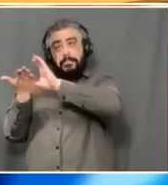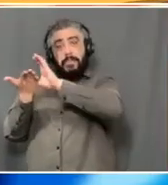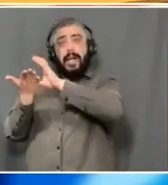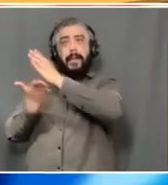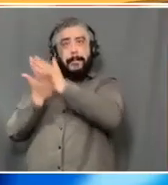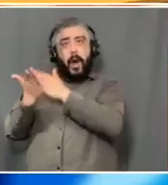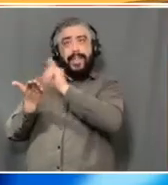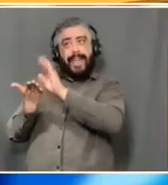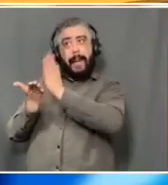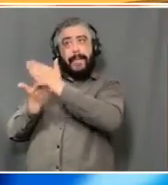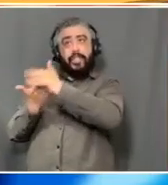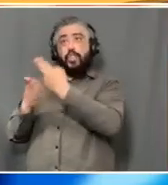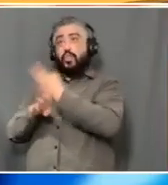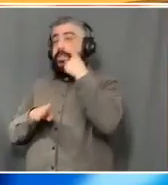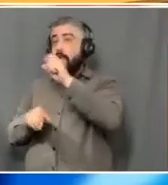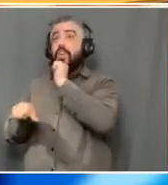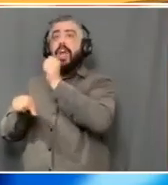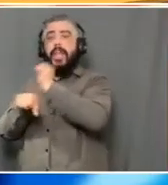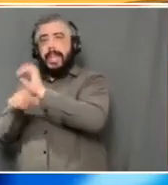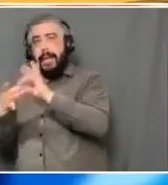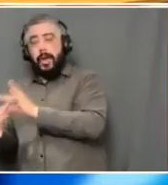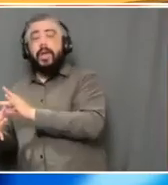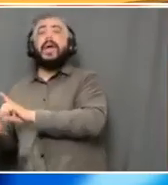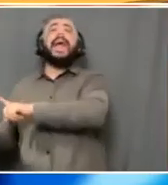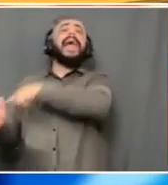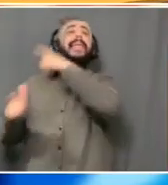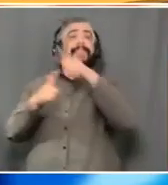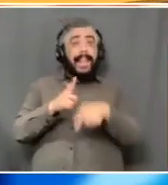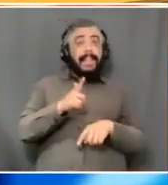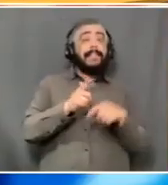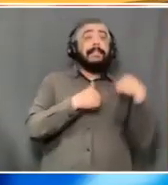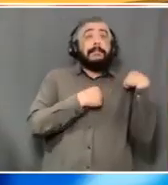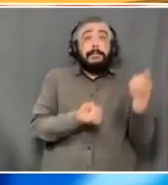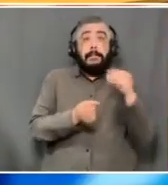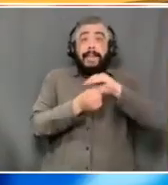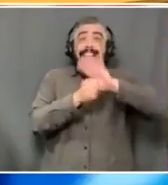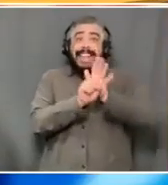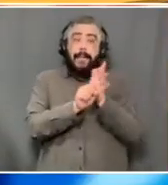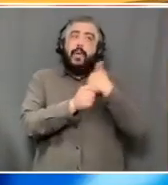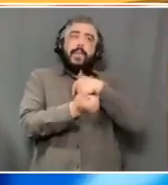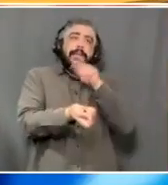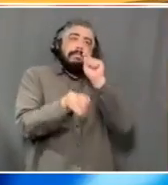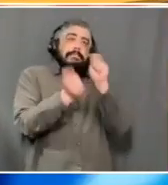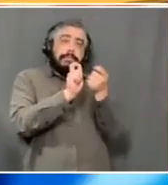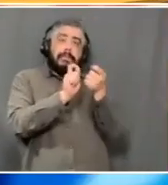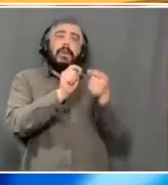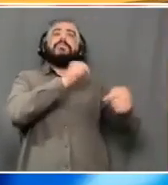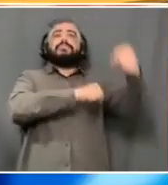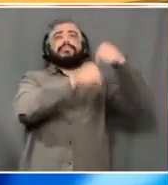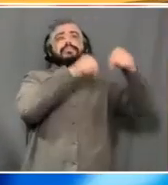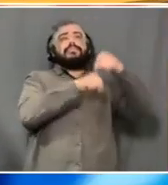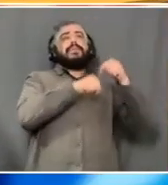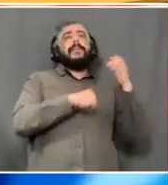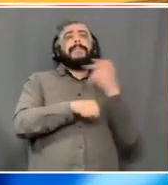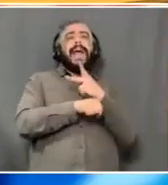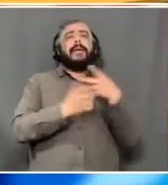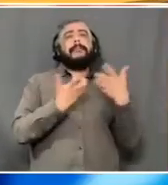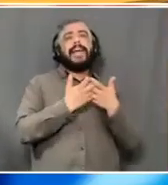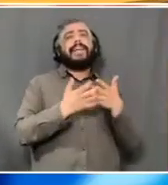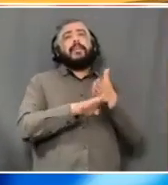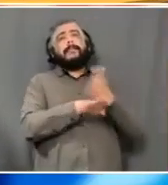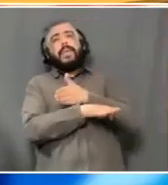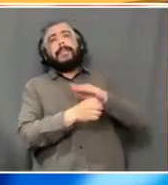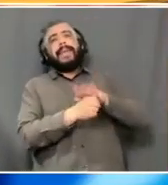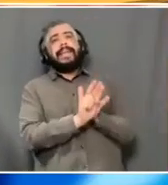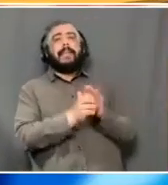the peak of the pandemic years, a reversion back to closer to pre-pandemic levels. And that's true not only when we